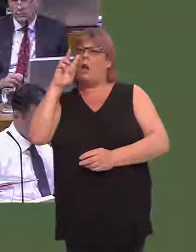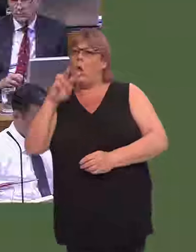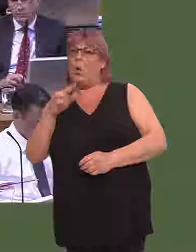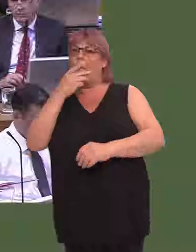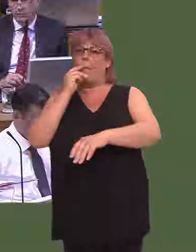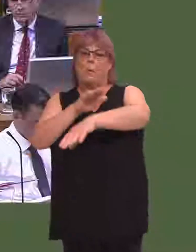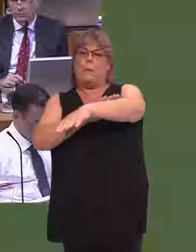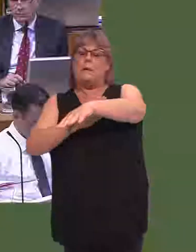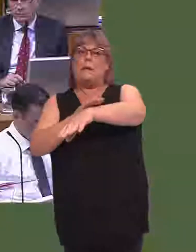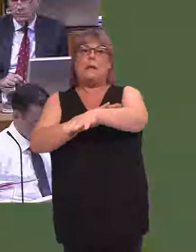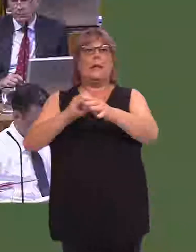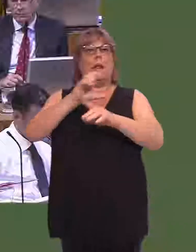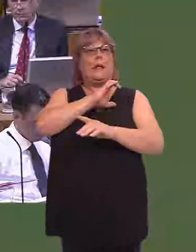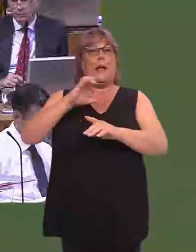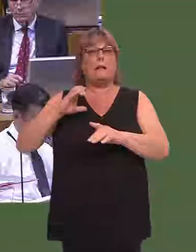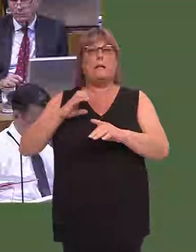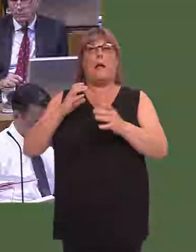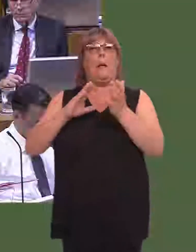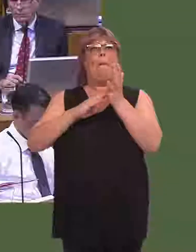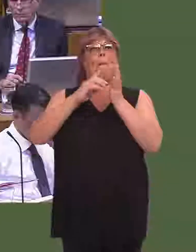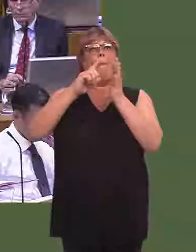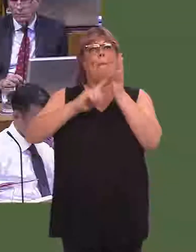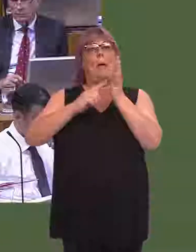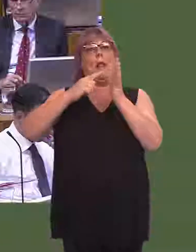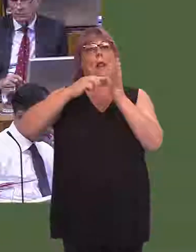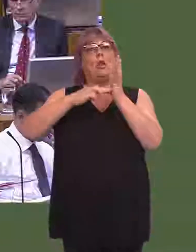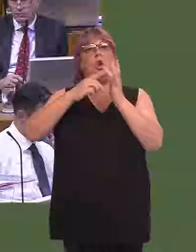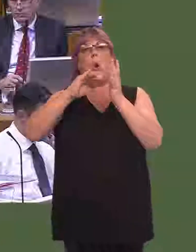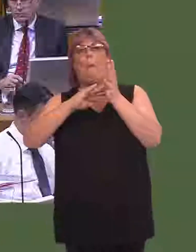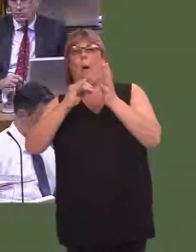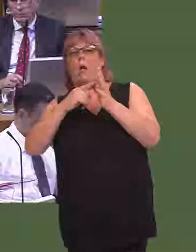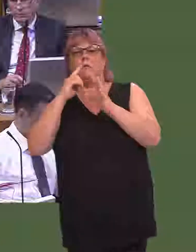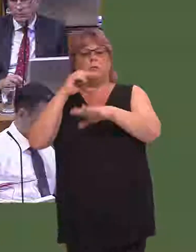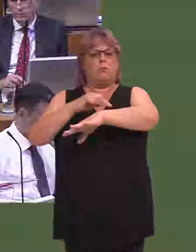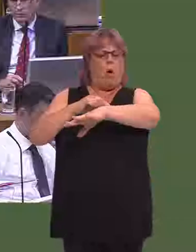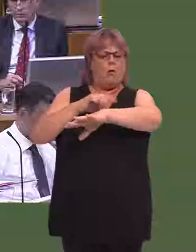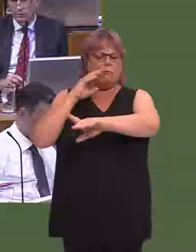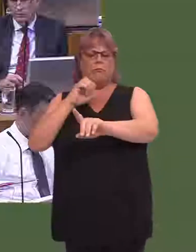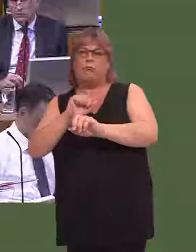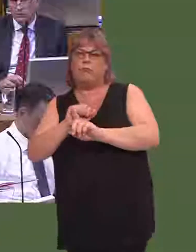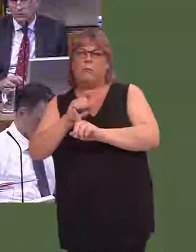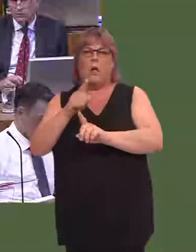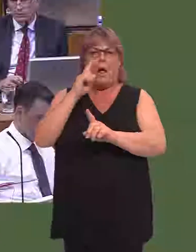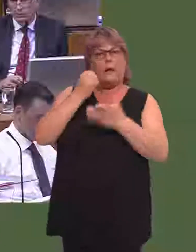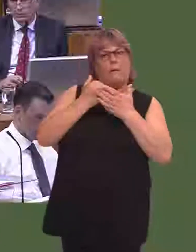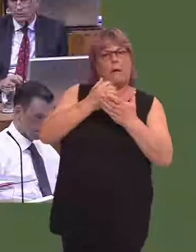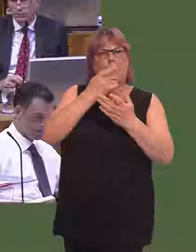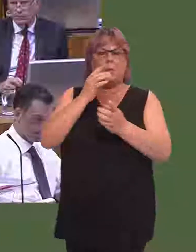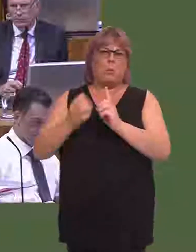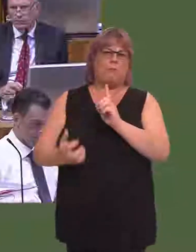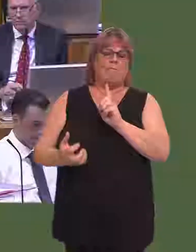have dealt with skin cancer, melanoma especially, with the show that's held in the summer. And they focus very, very strongly on